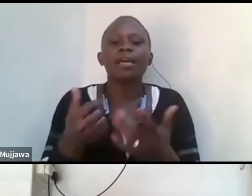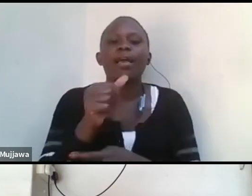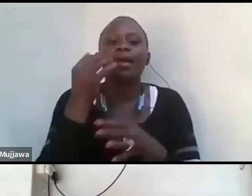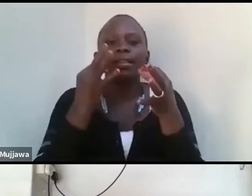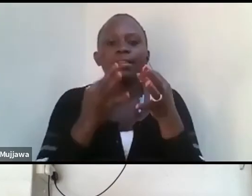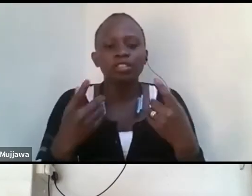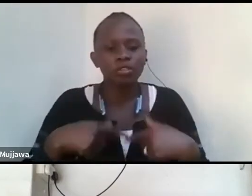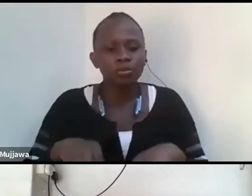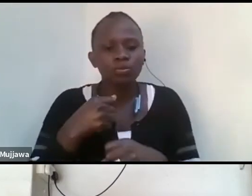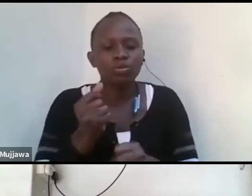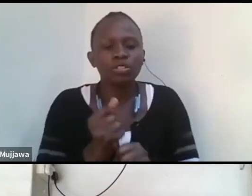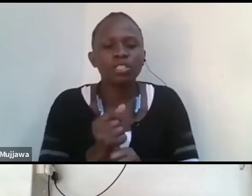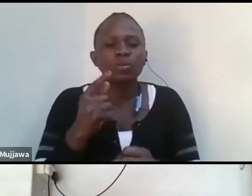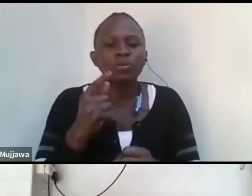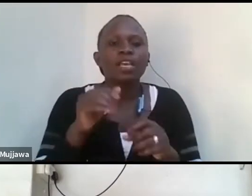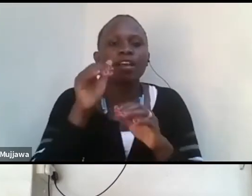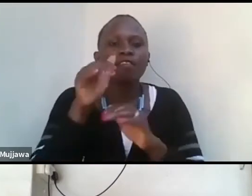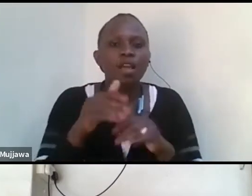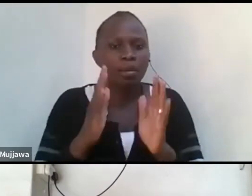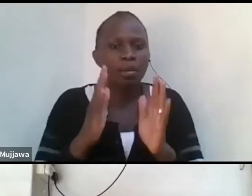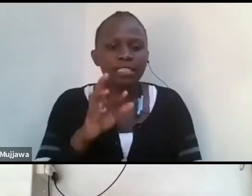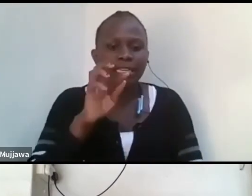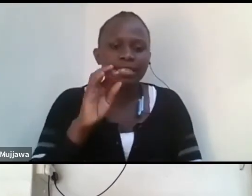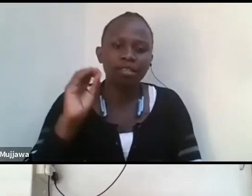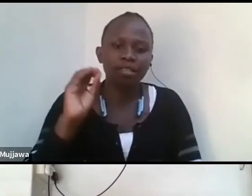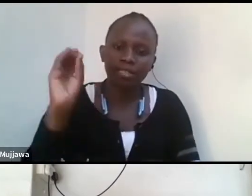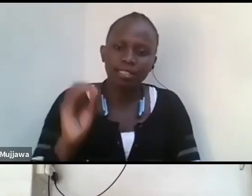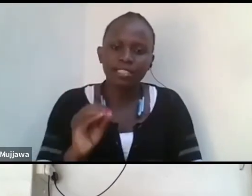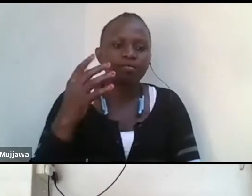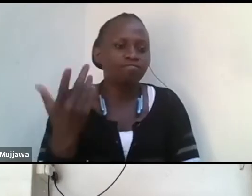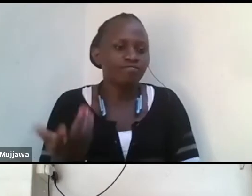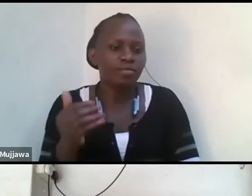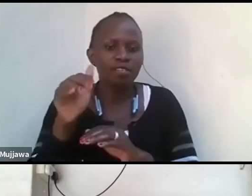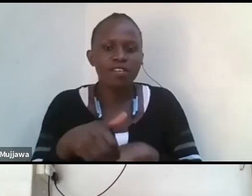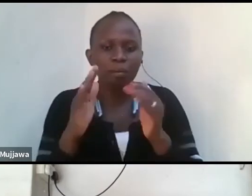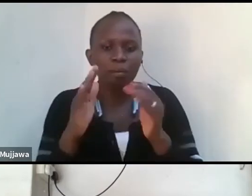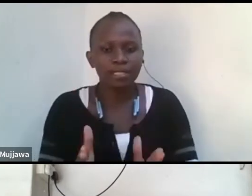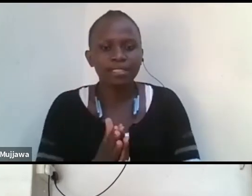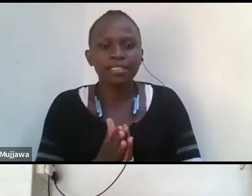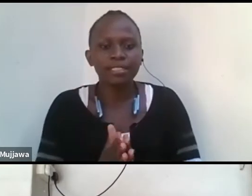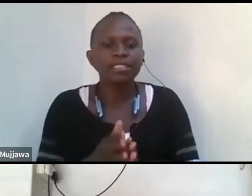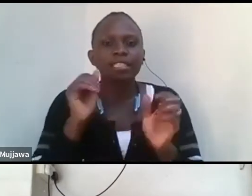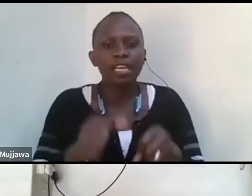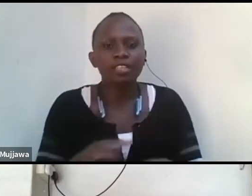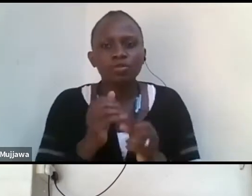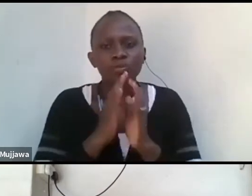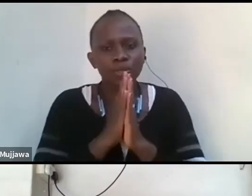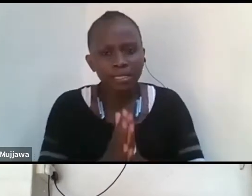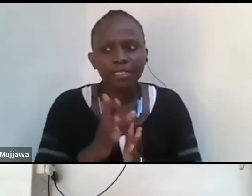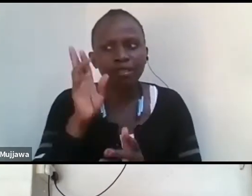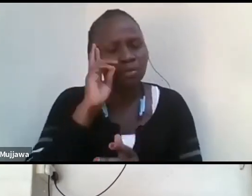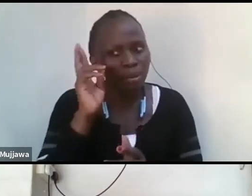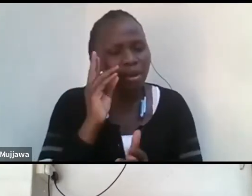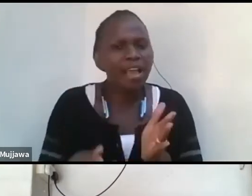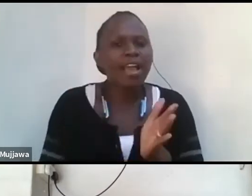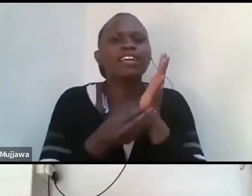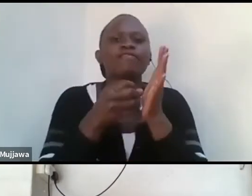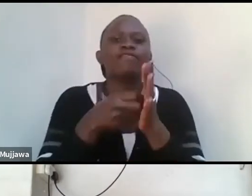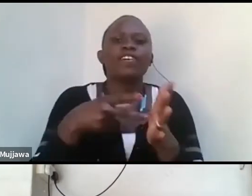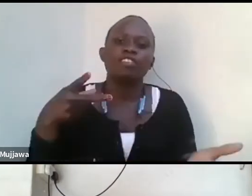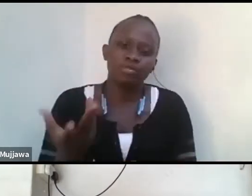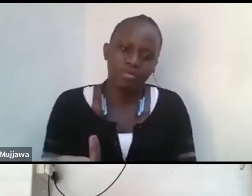producing something. Could you please consider adding value? So that bit is missing. We have the exporter,